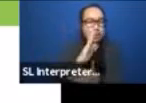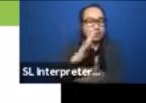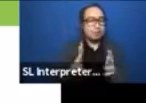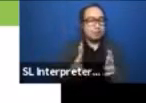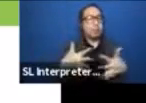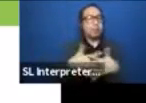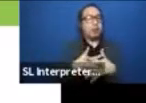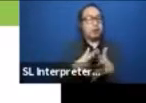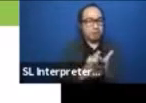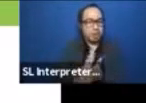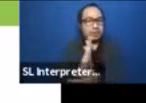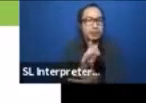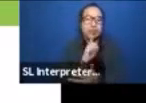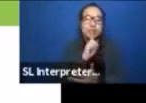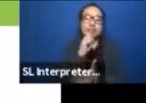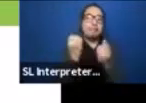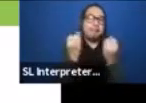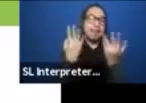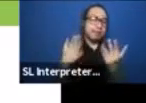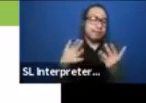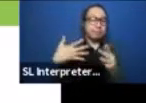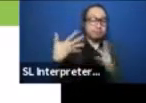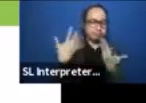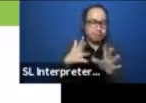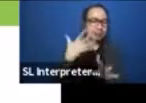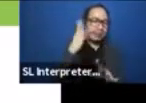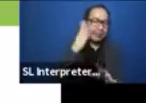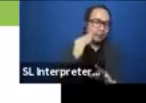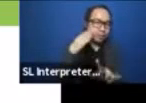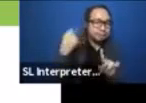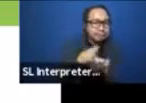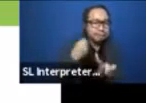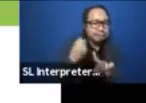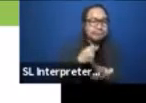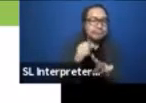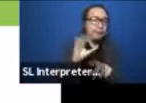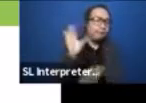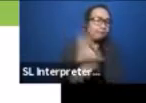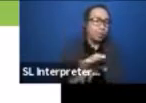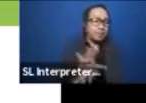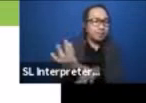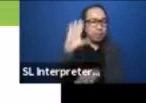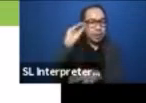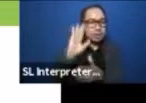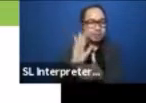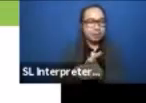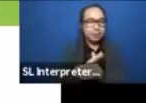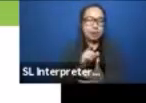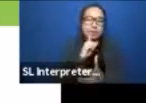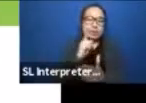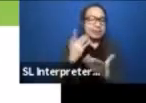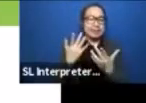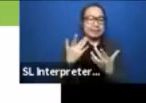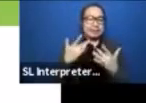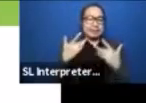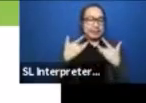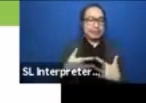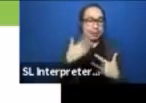coerced by the husband. And it is disheartening to see that women who experience violence, more of them also justify violence.